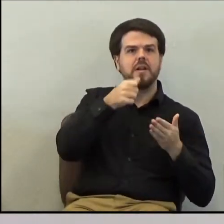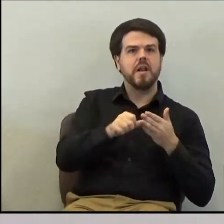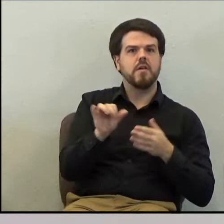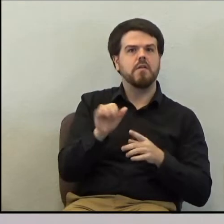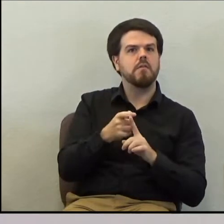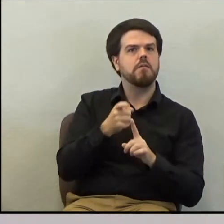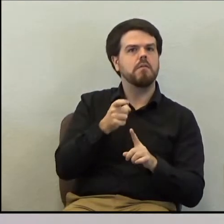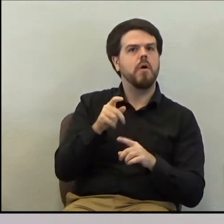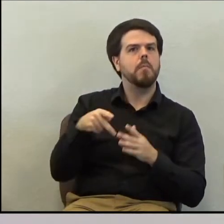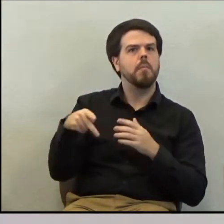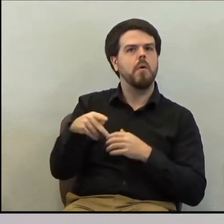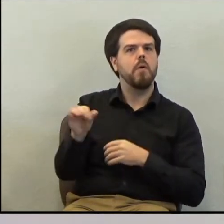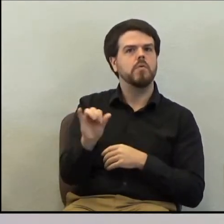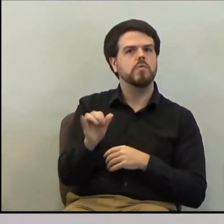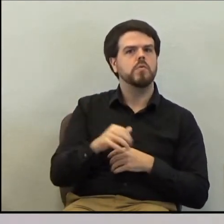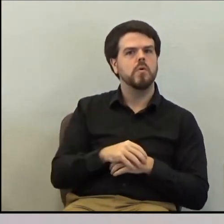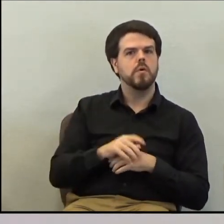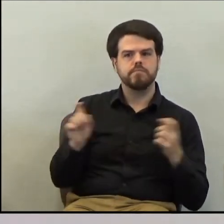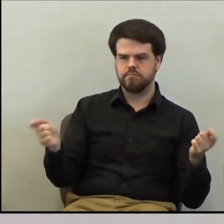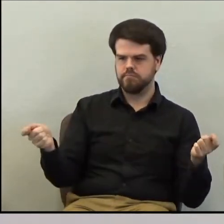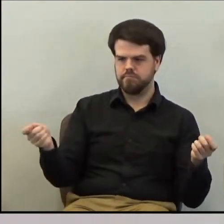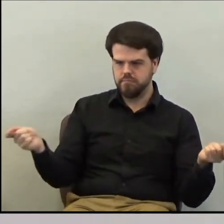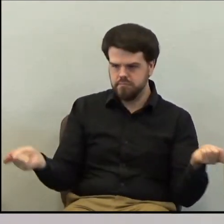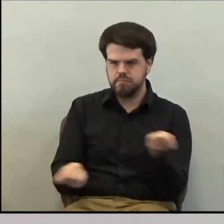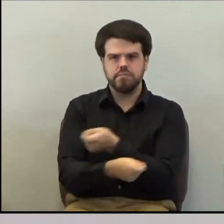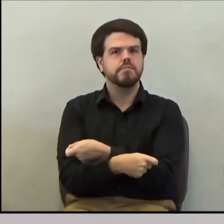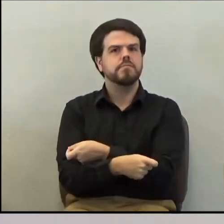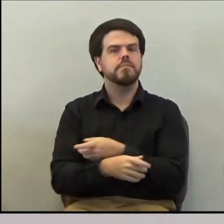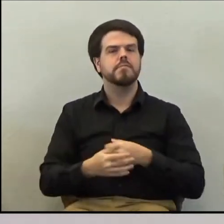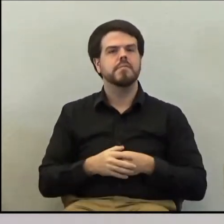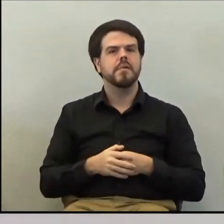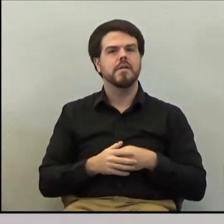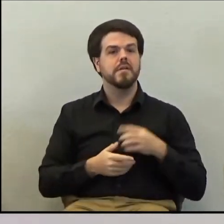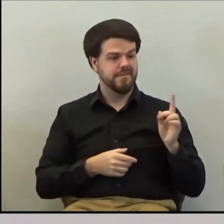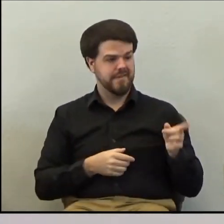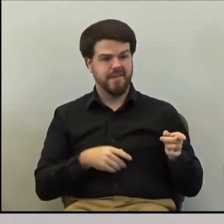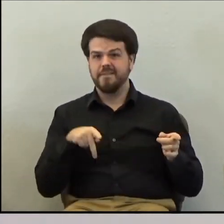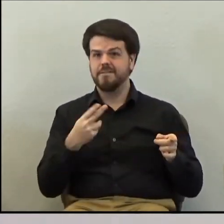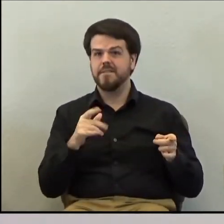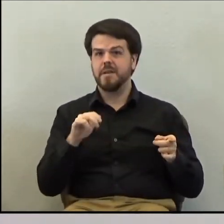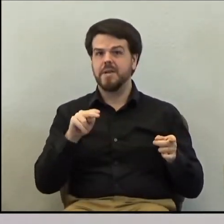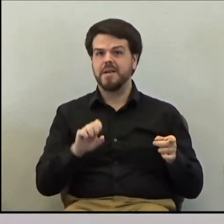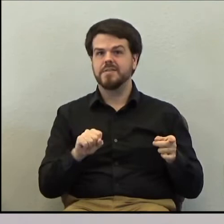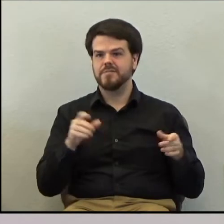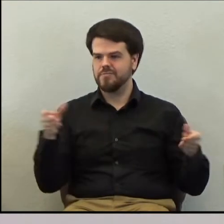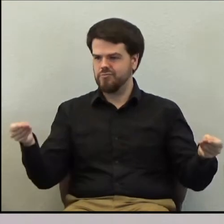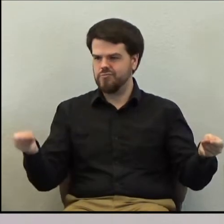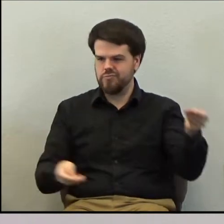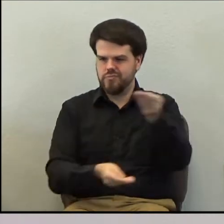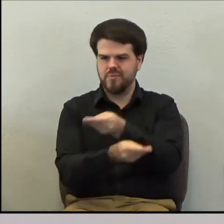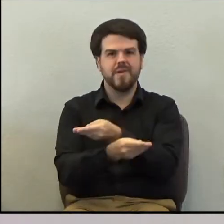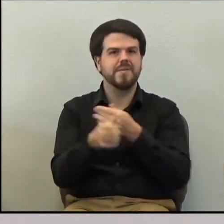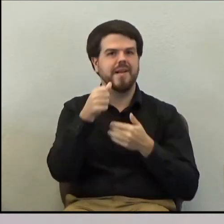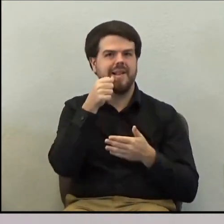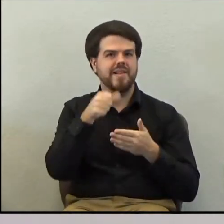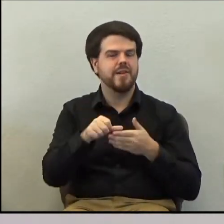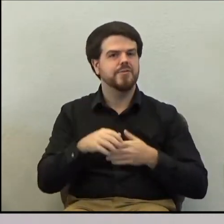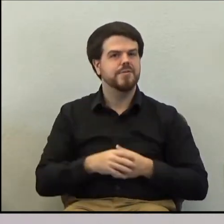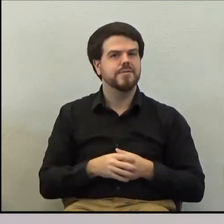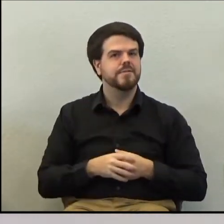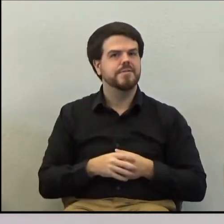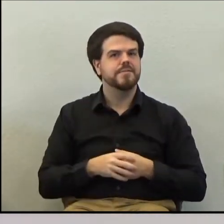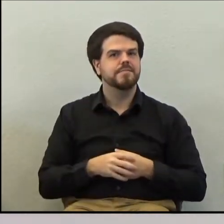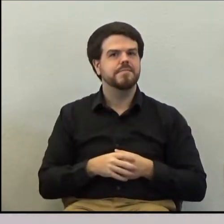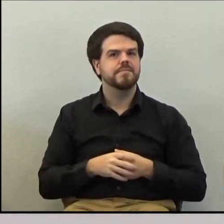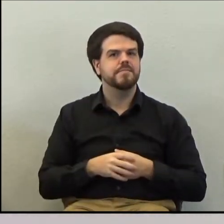you a copy. So now the church in Philippi has the letter to the Philippians, their letter that Paul wrote to them, and they